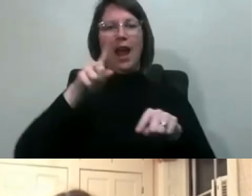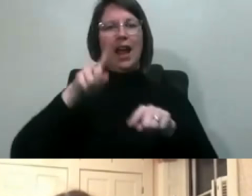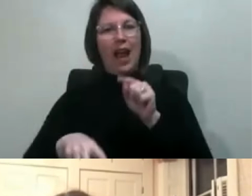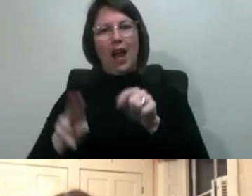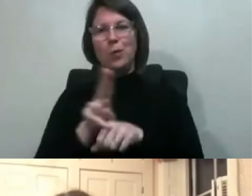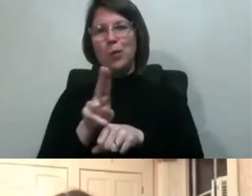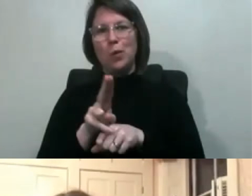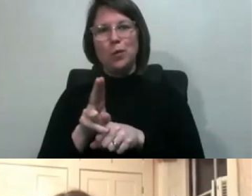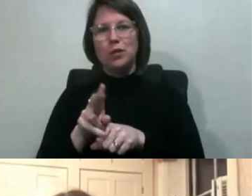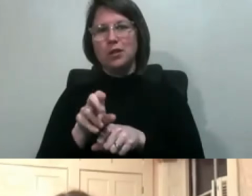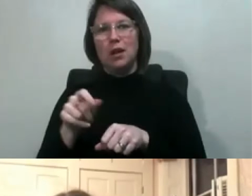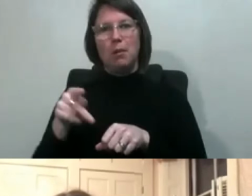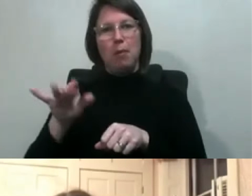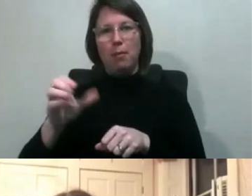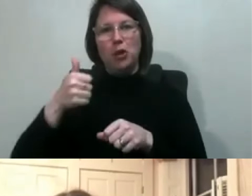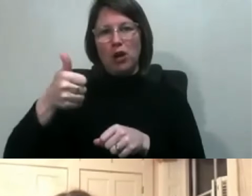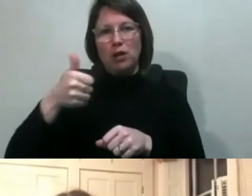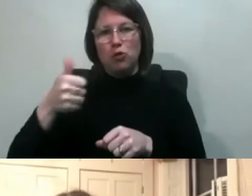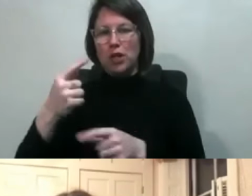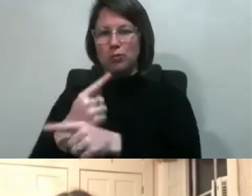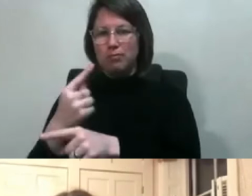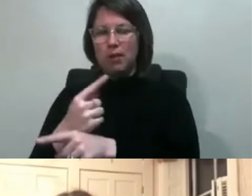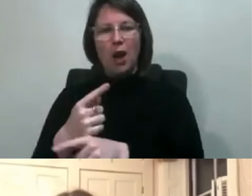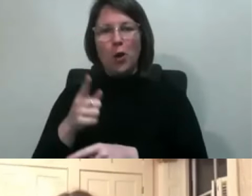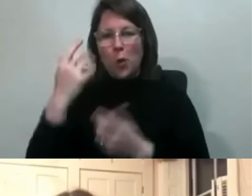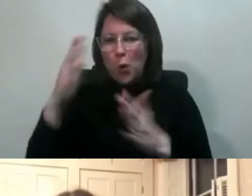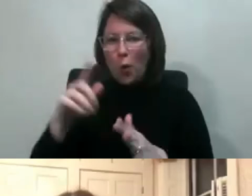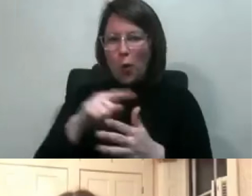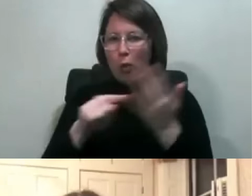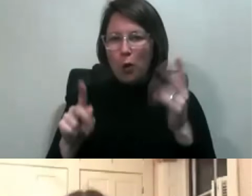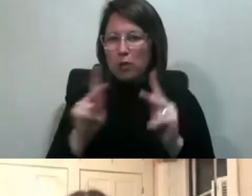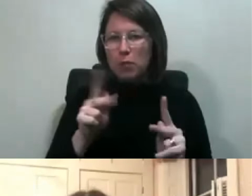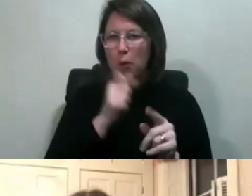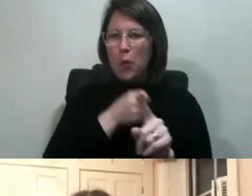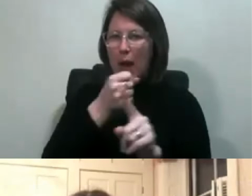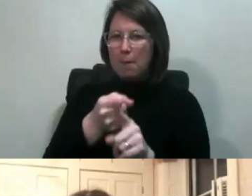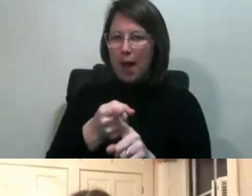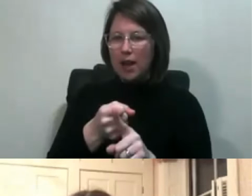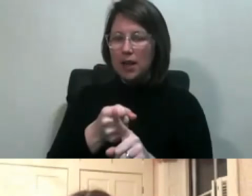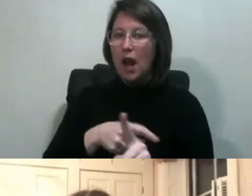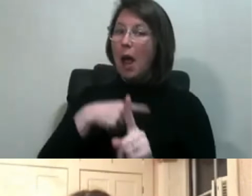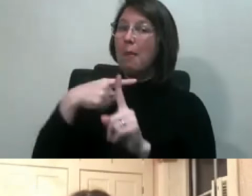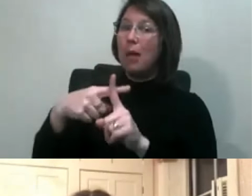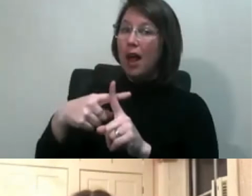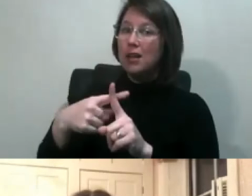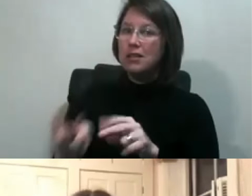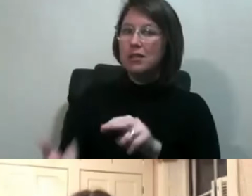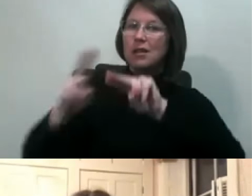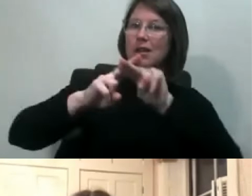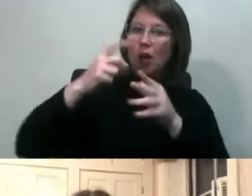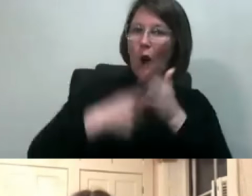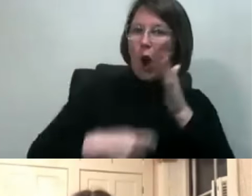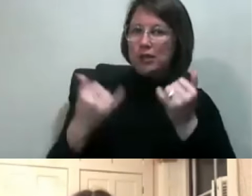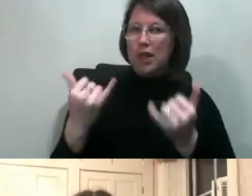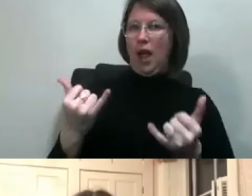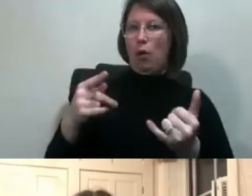enough to some public transportation. And you wouldn't know those people impacted. Plus, it's a premium ride now,